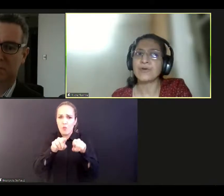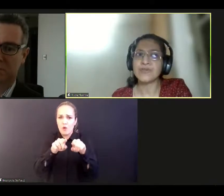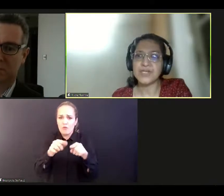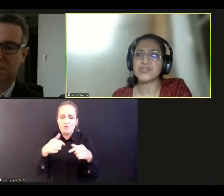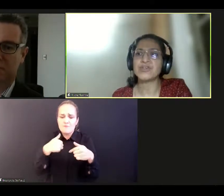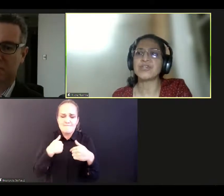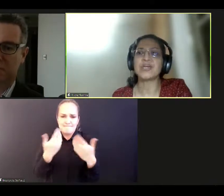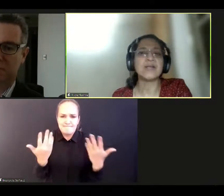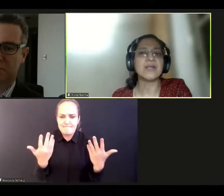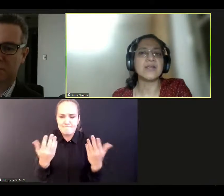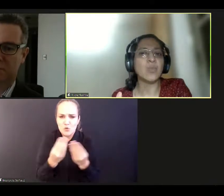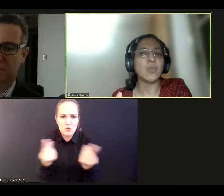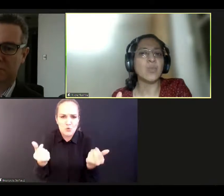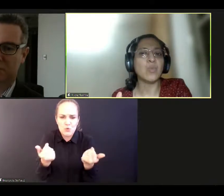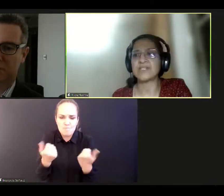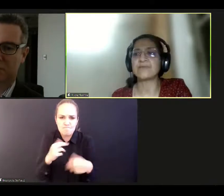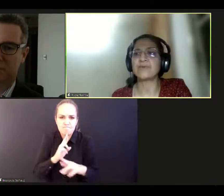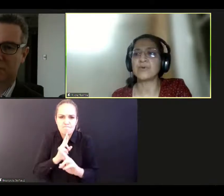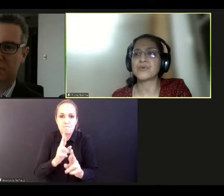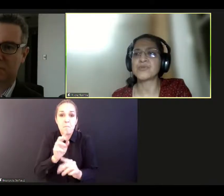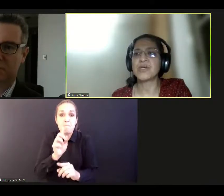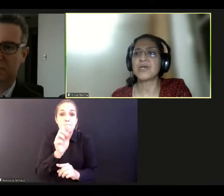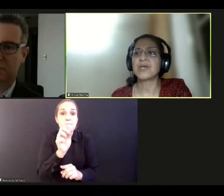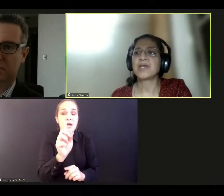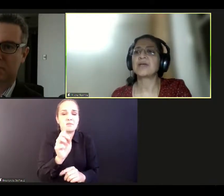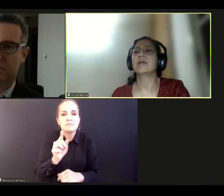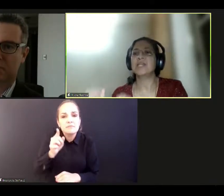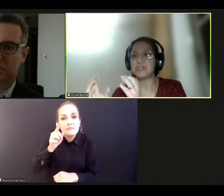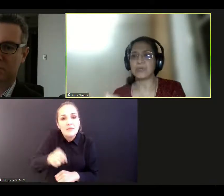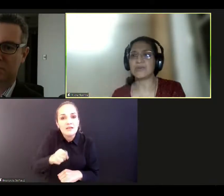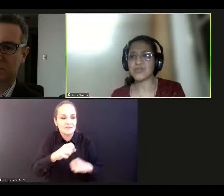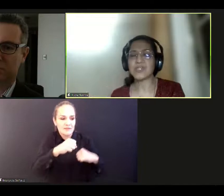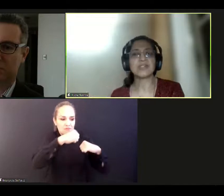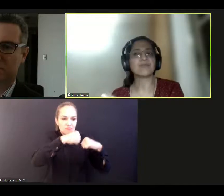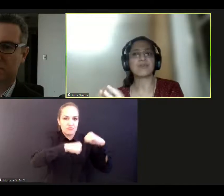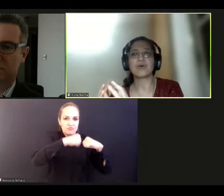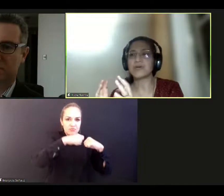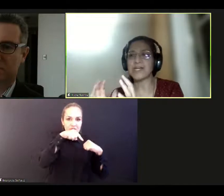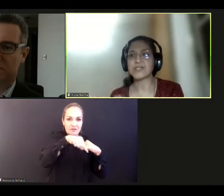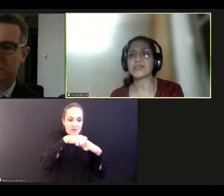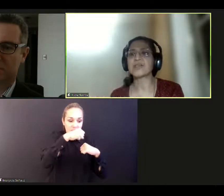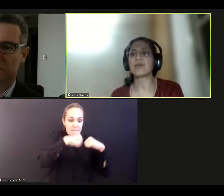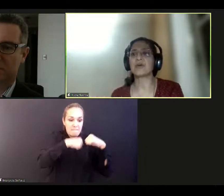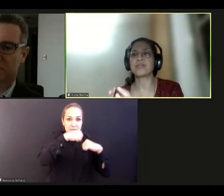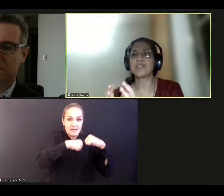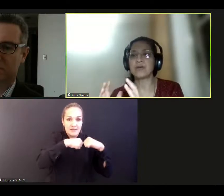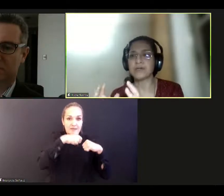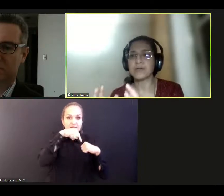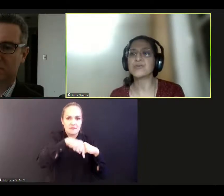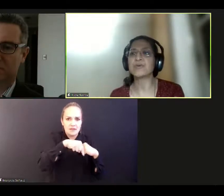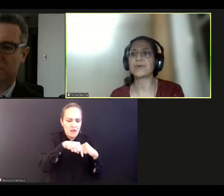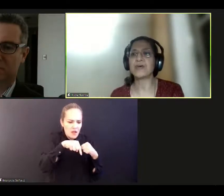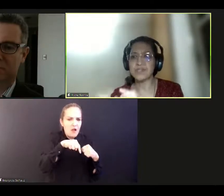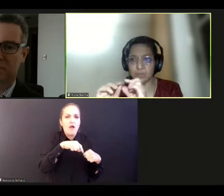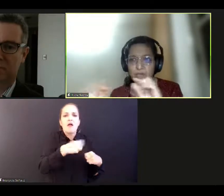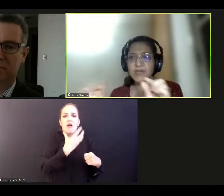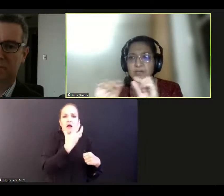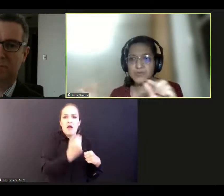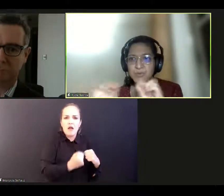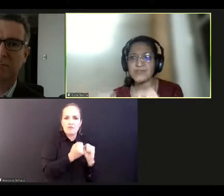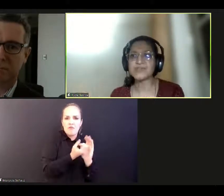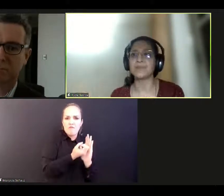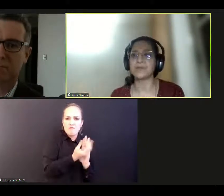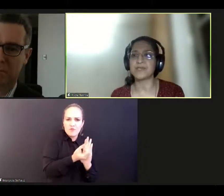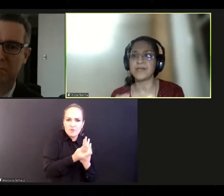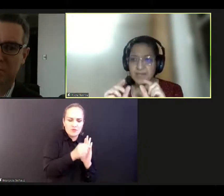some conversation regarding what kind of data flows need to be restricted for national security or consumer privacy. What are